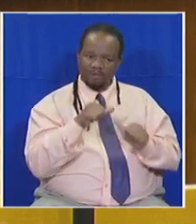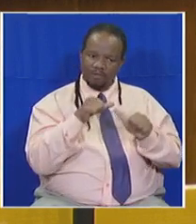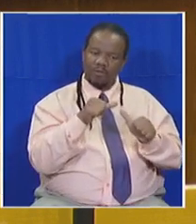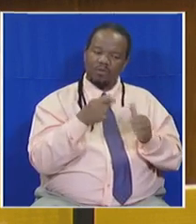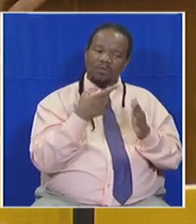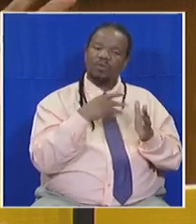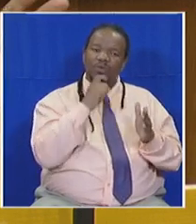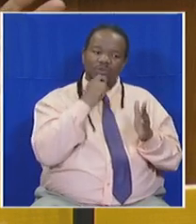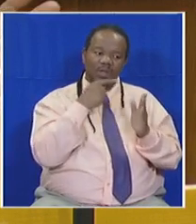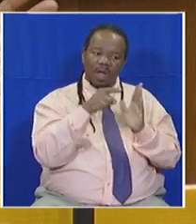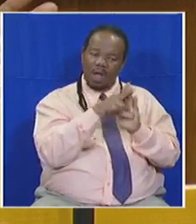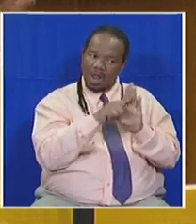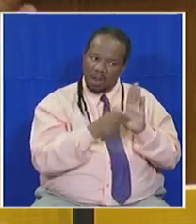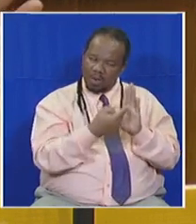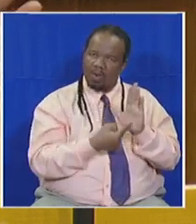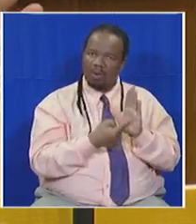I think